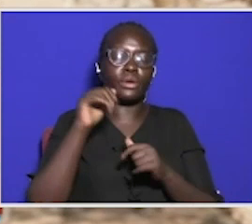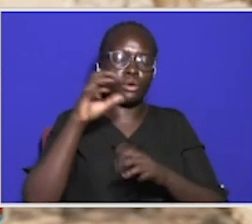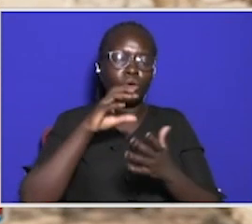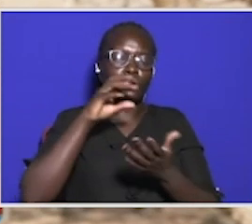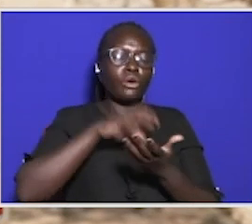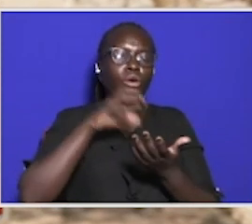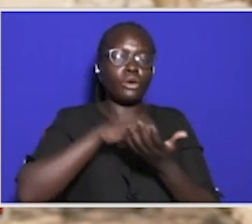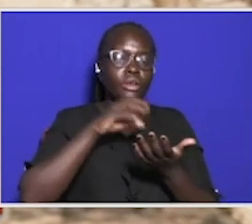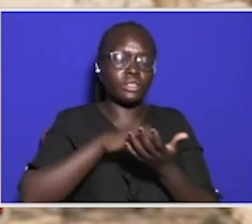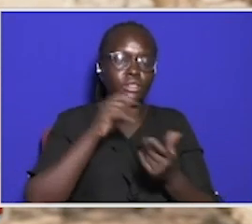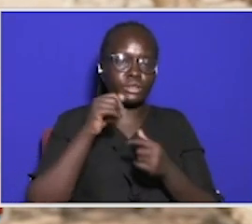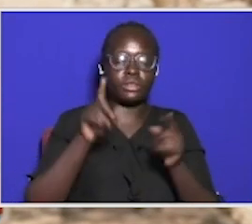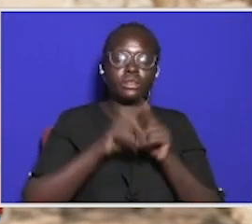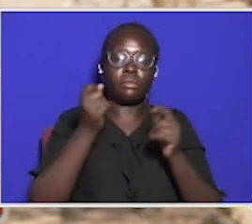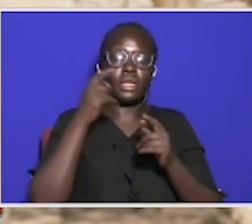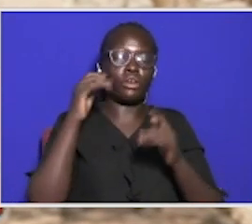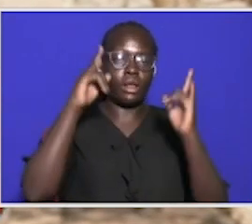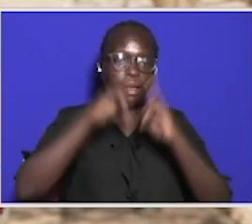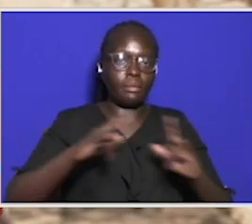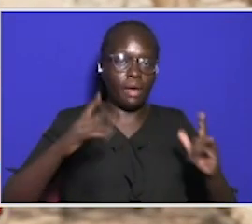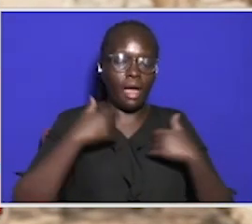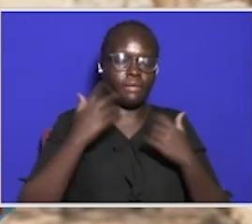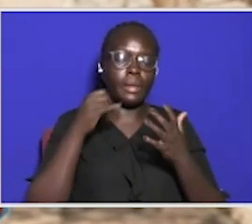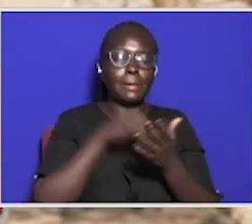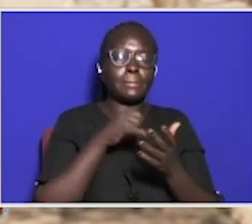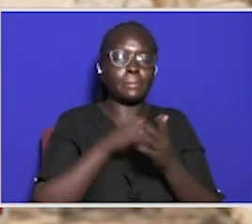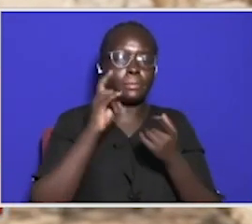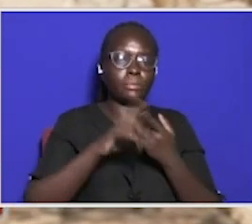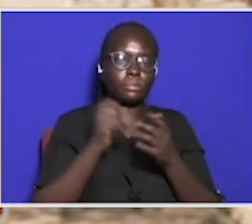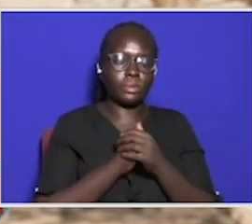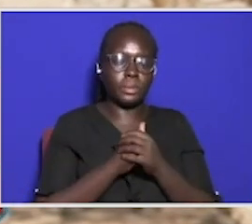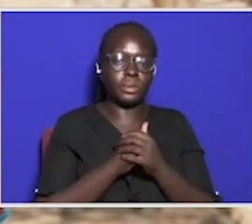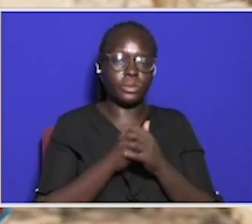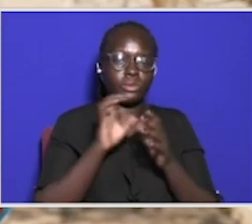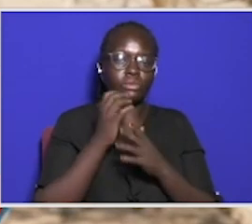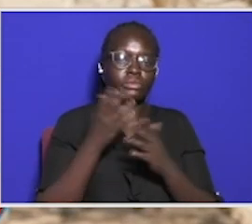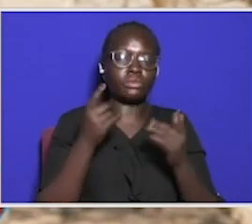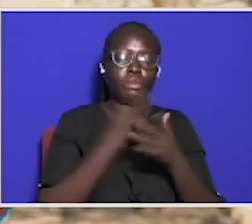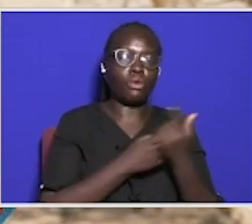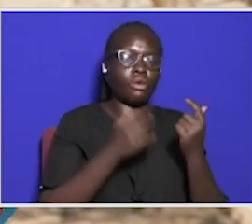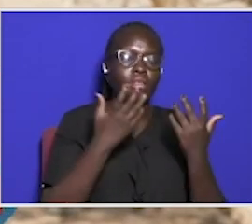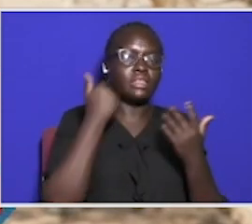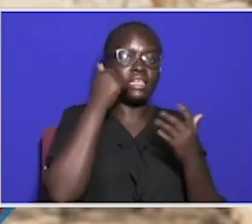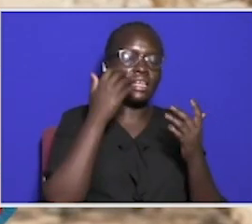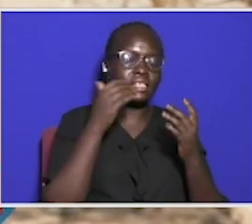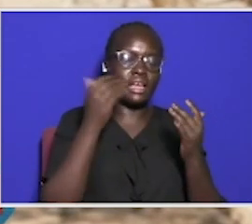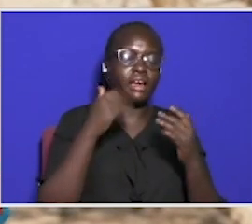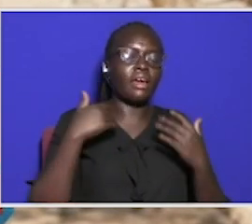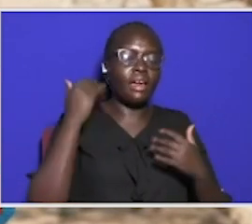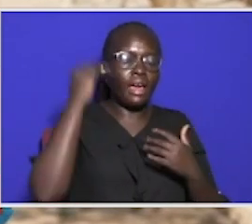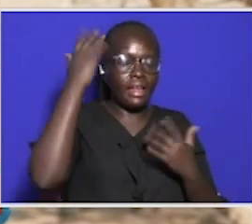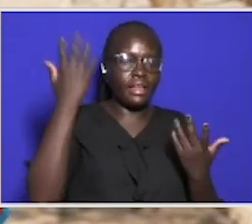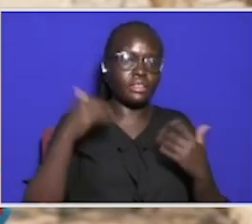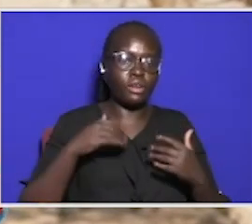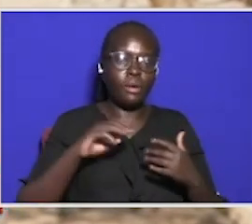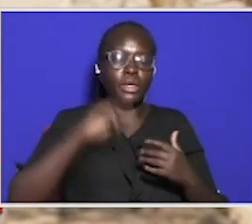camp that we've had for this past week include tinnitus, both in adults and children. And one of the